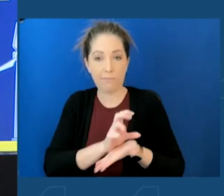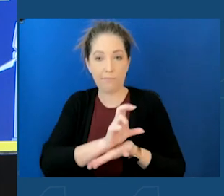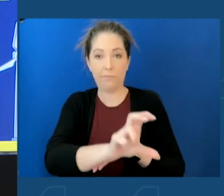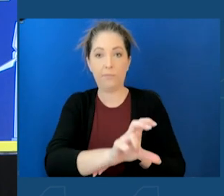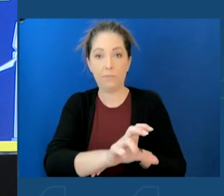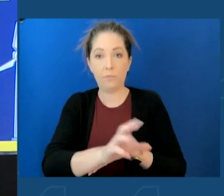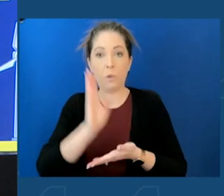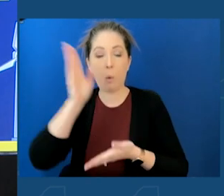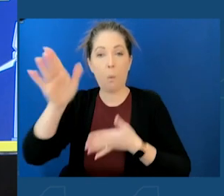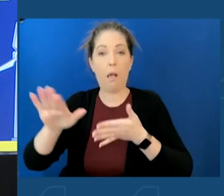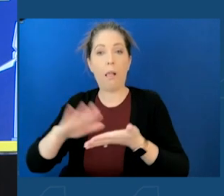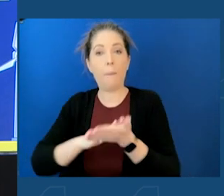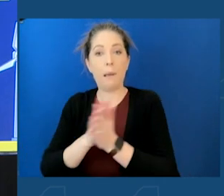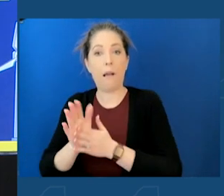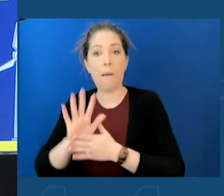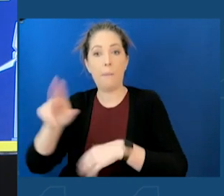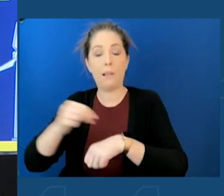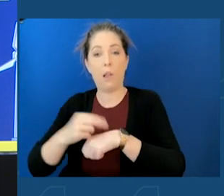Center.